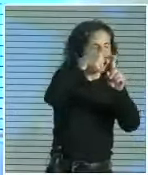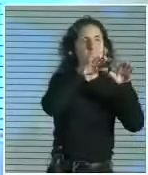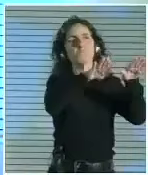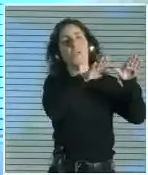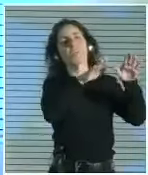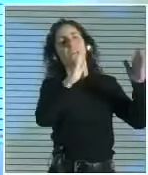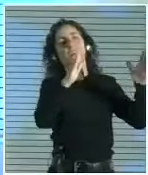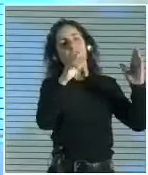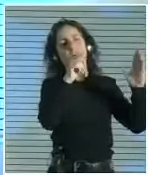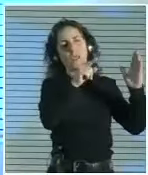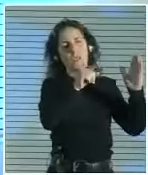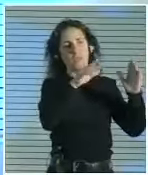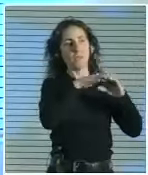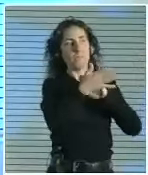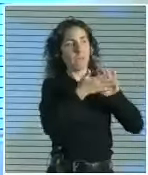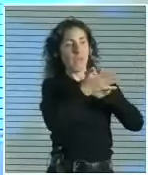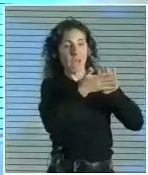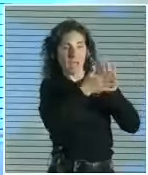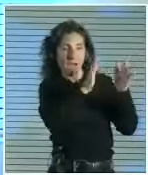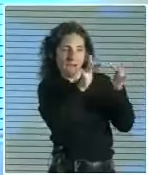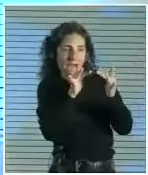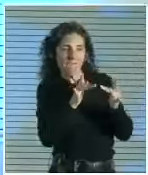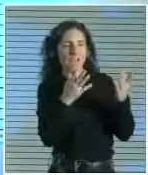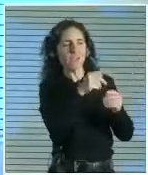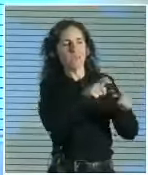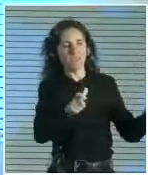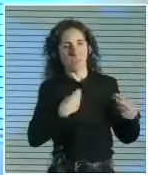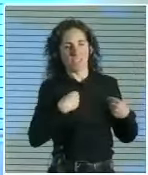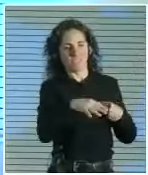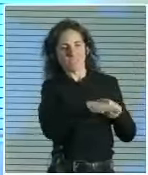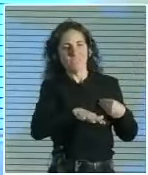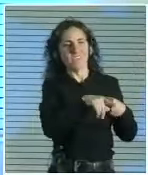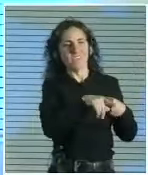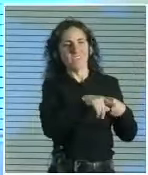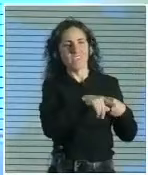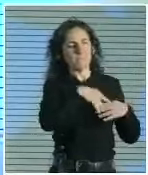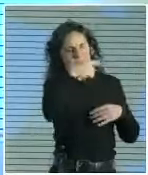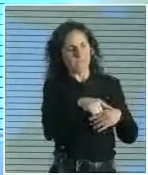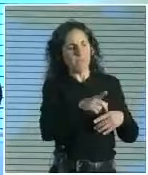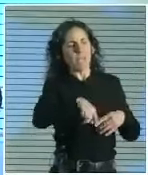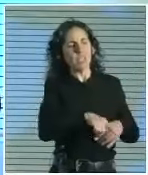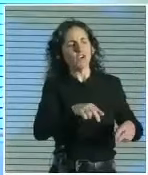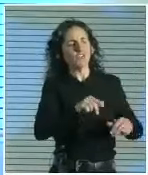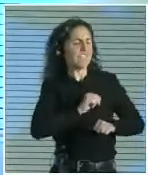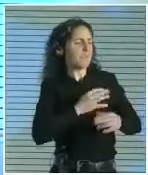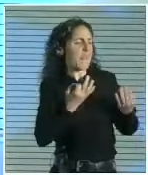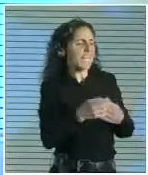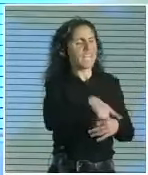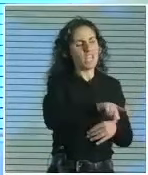with local population, to know their expectations, their needs, and also we host some